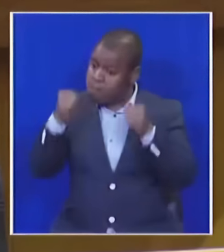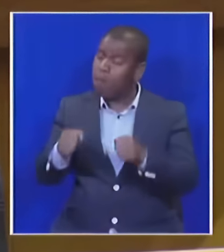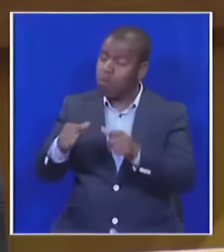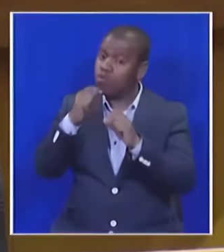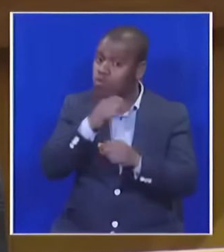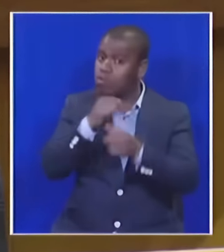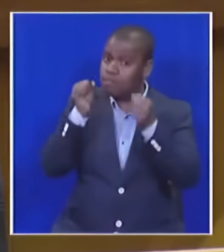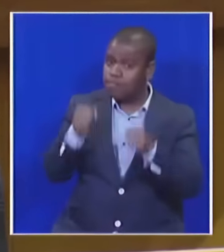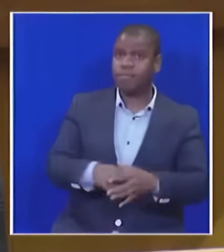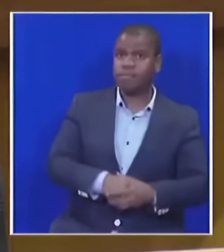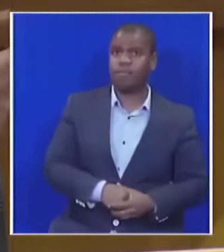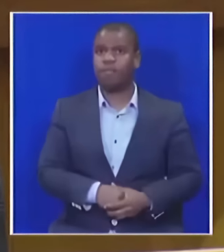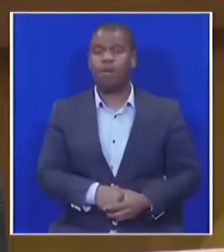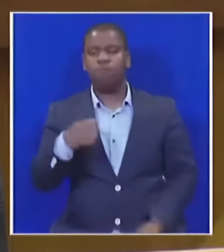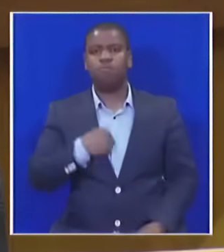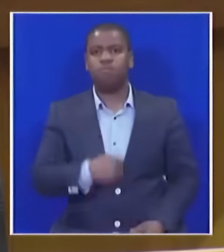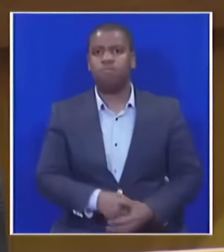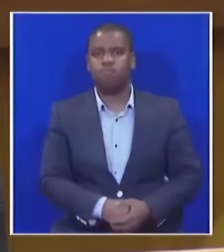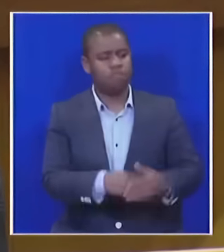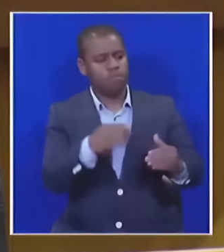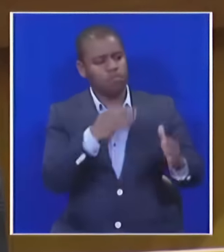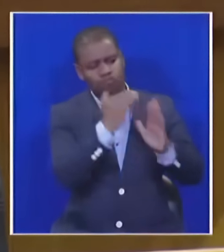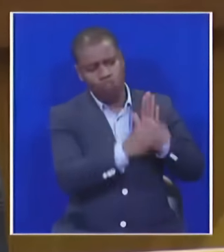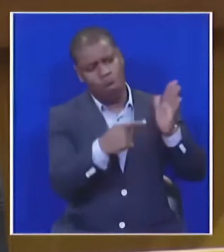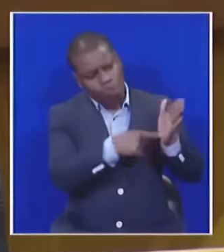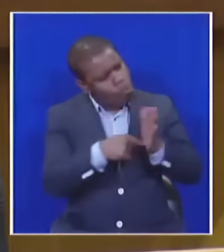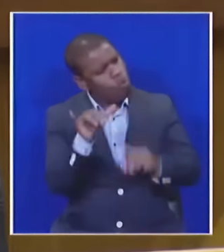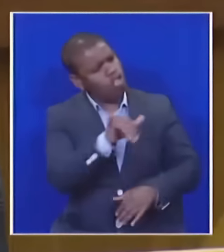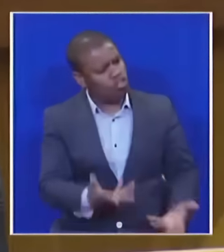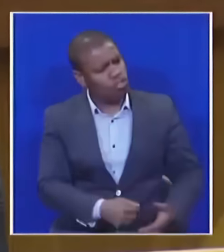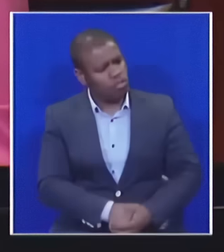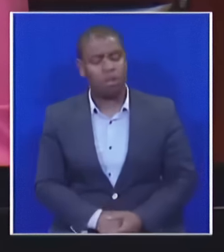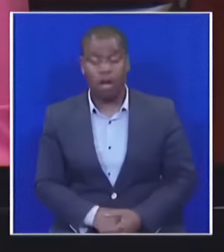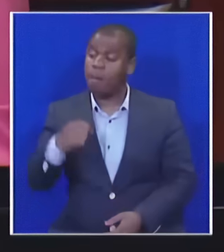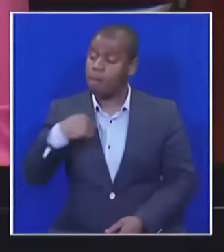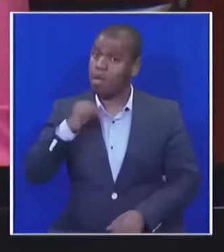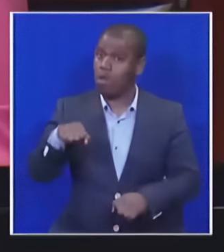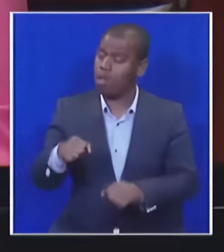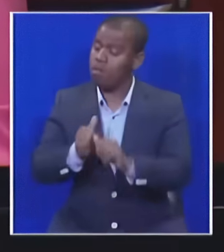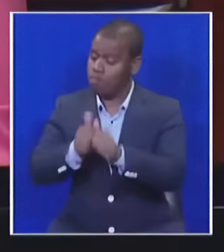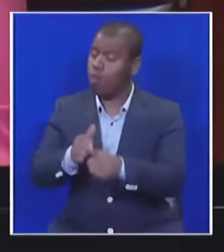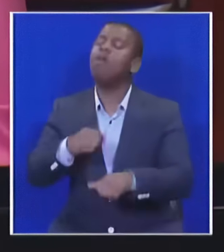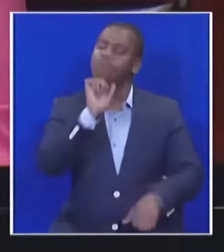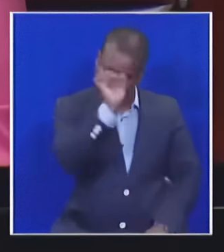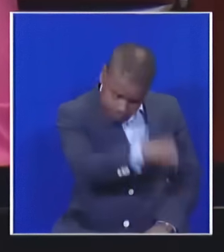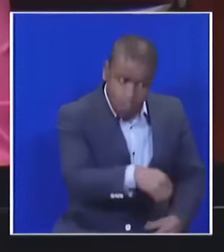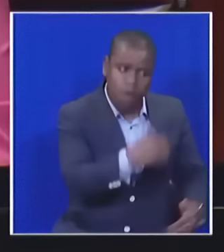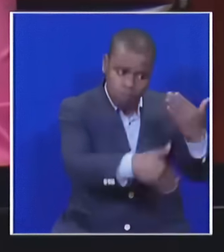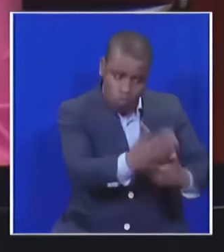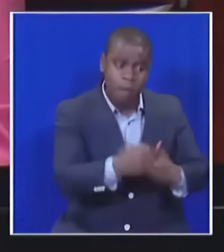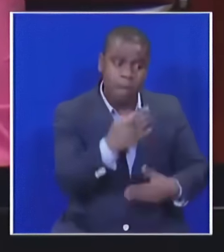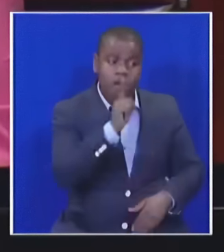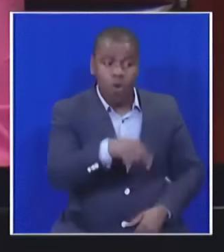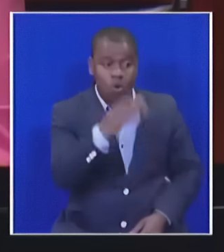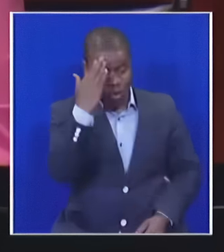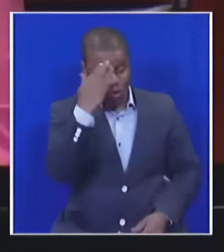must let call me people. just inform you that Which that rule are you will be referring followed to? up. That Yes. will be followed Follow up. it up. Yes. You must know the